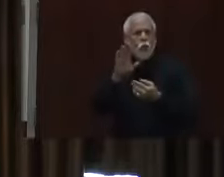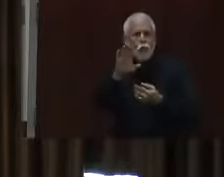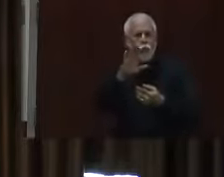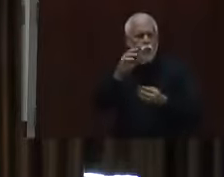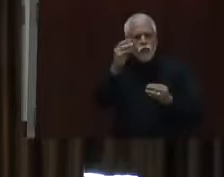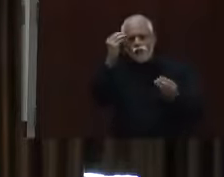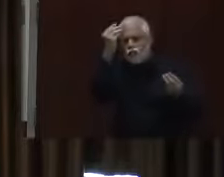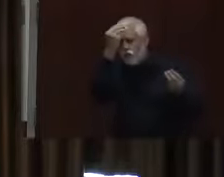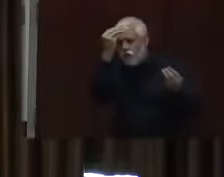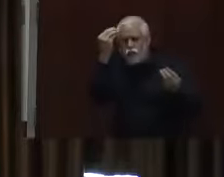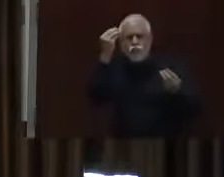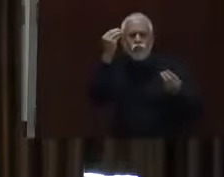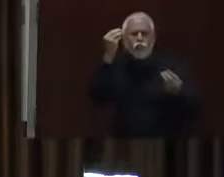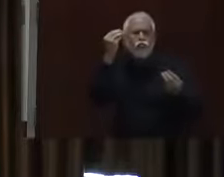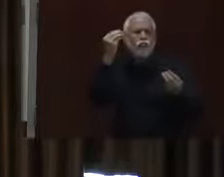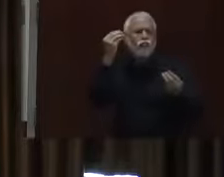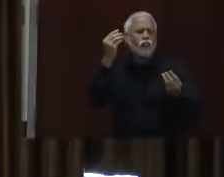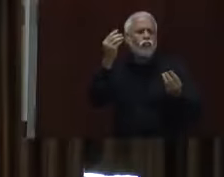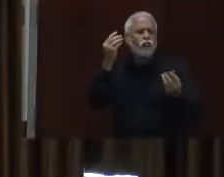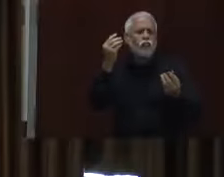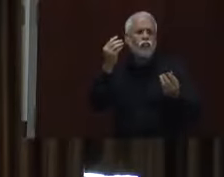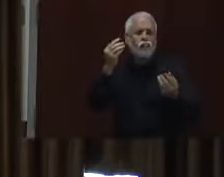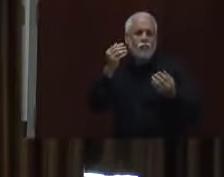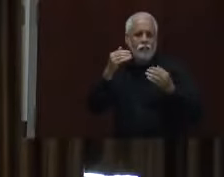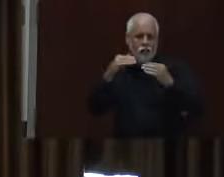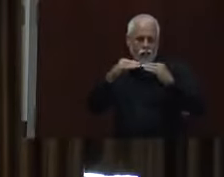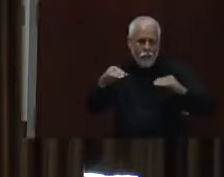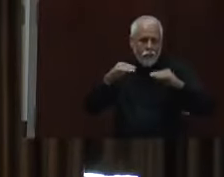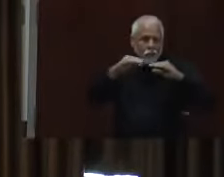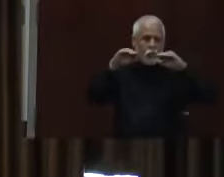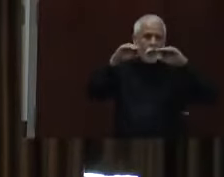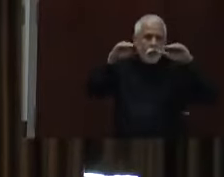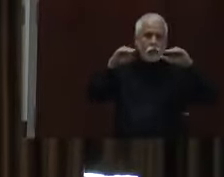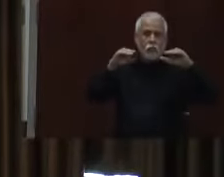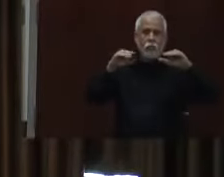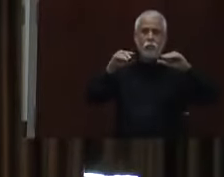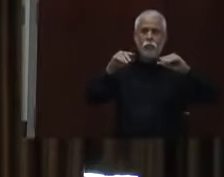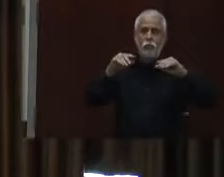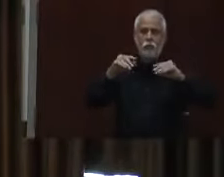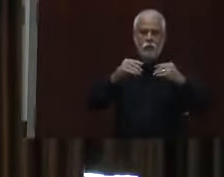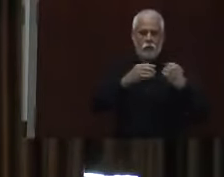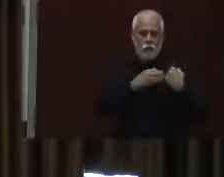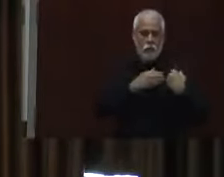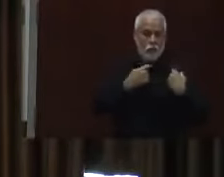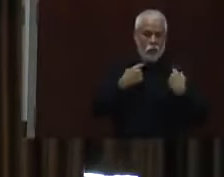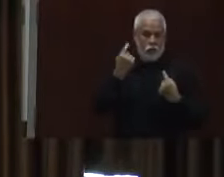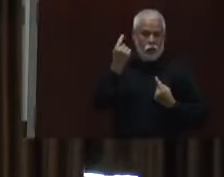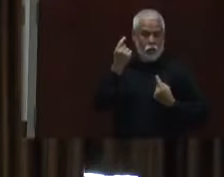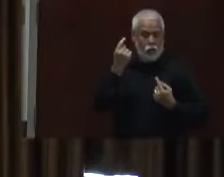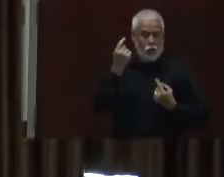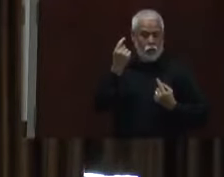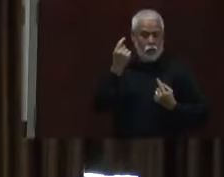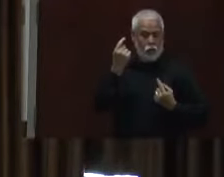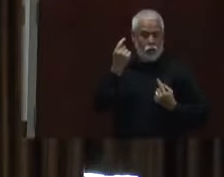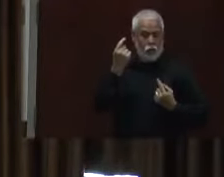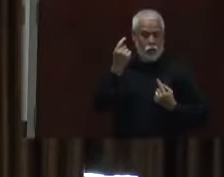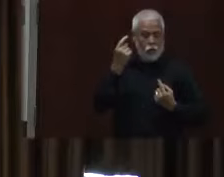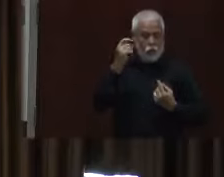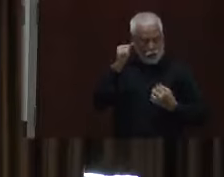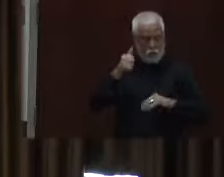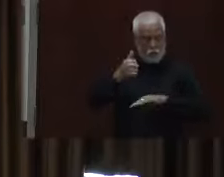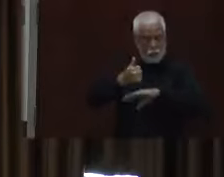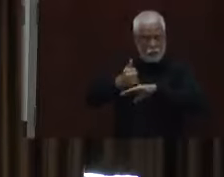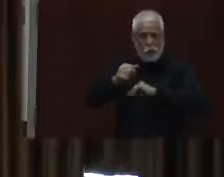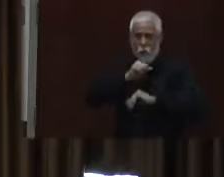about if there are threshold levels at which it might be most responsible to consider re-implementing some of